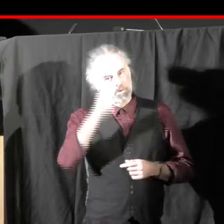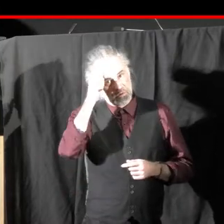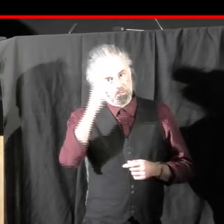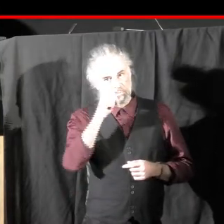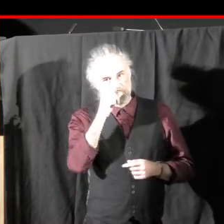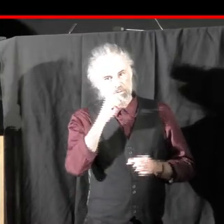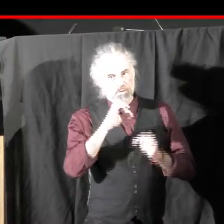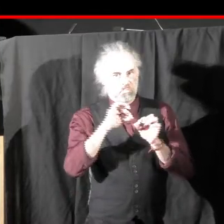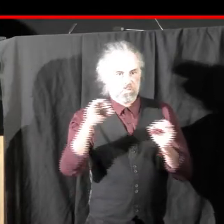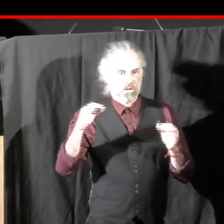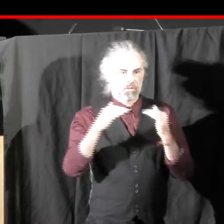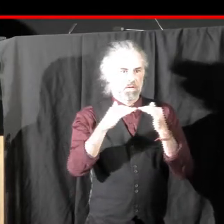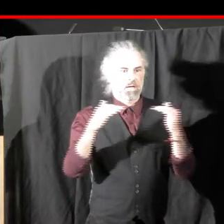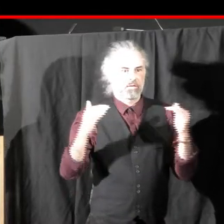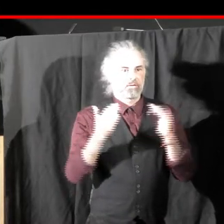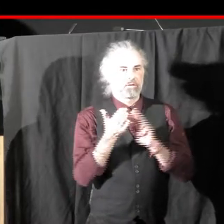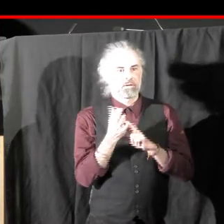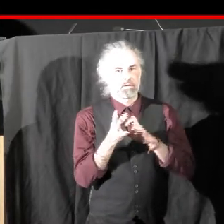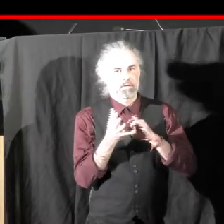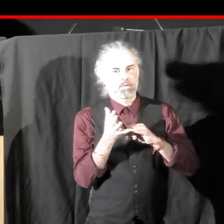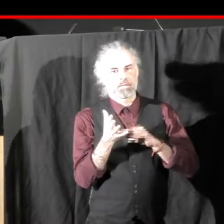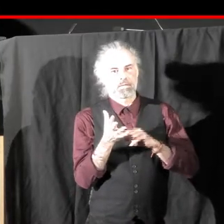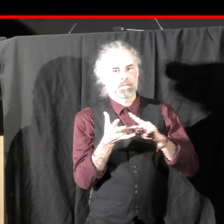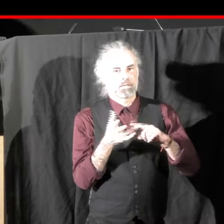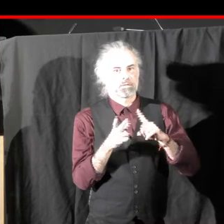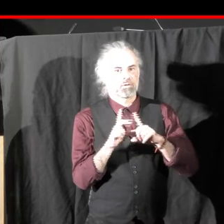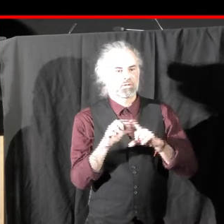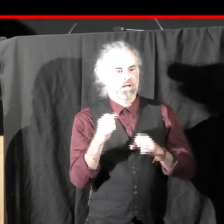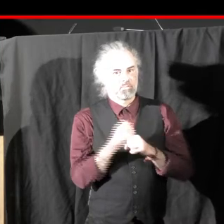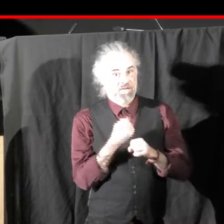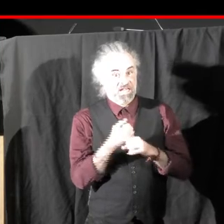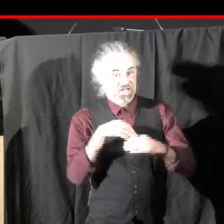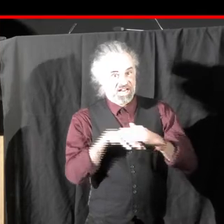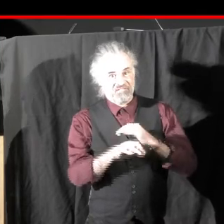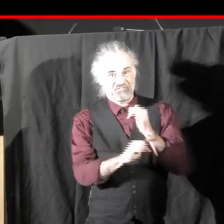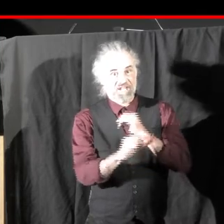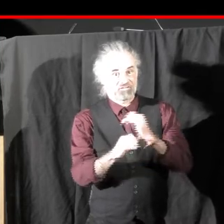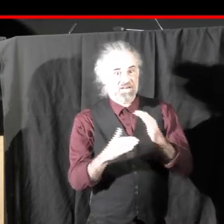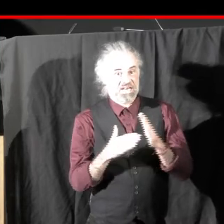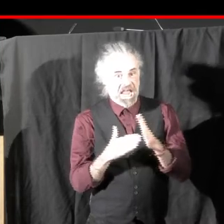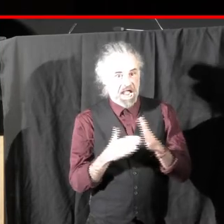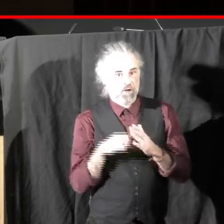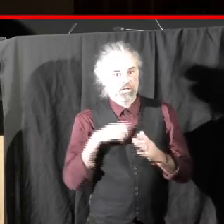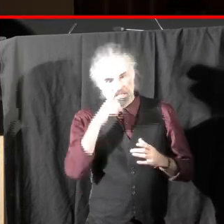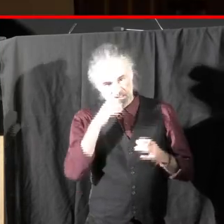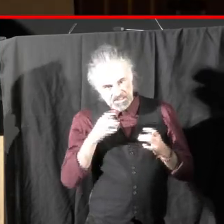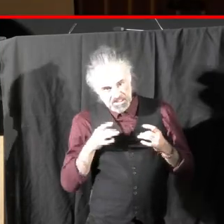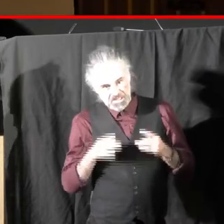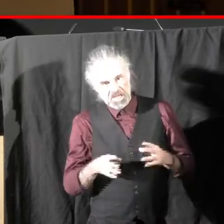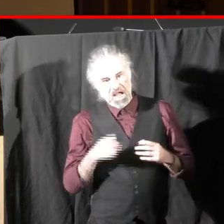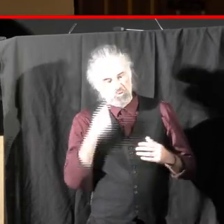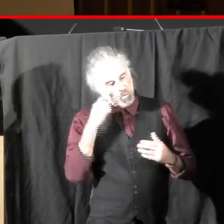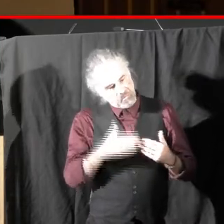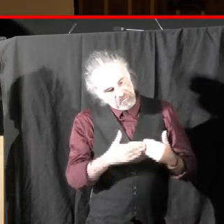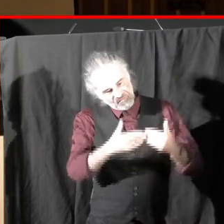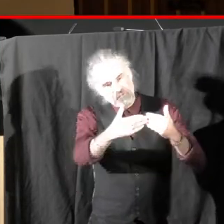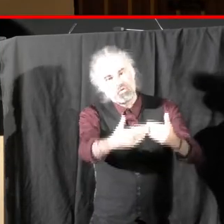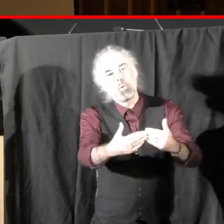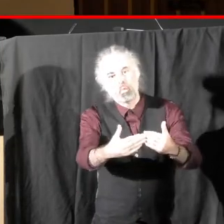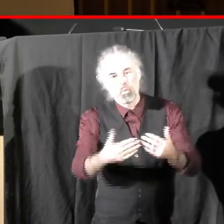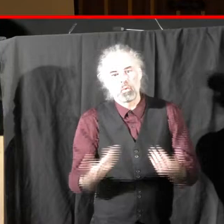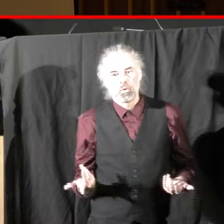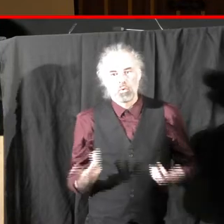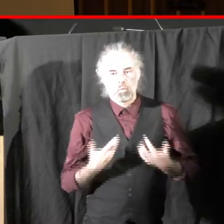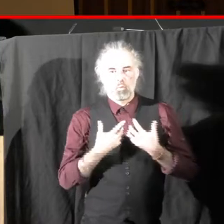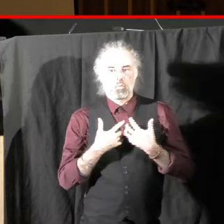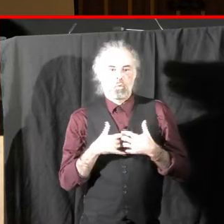to measure the level of NASLO production in the factory now, so that we can start looking forward and working